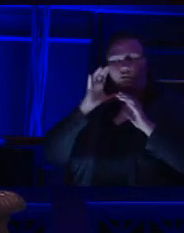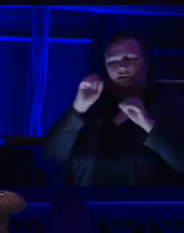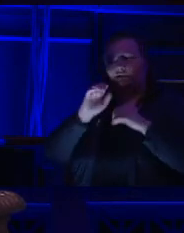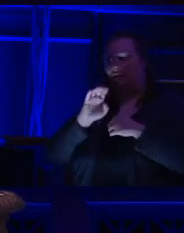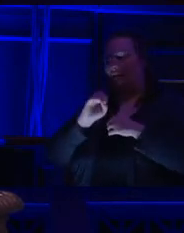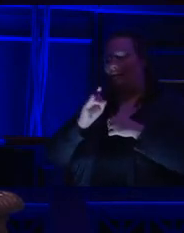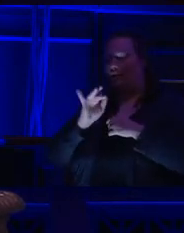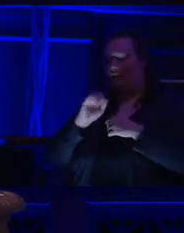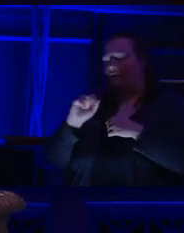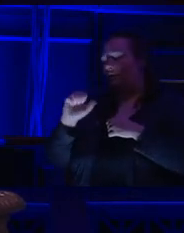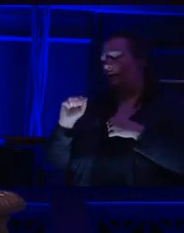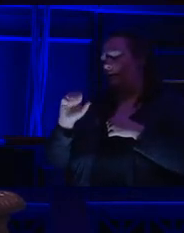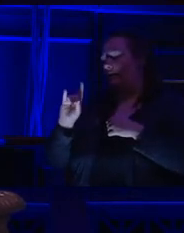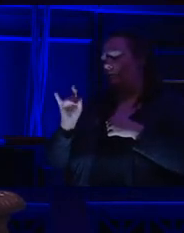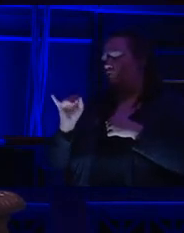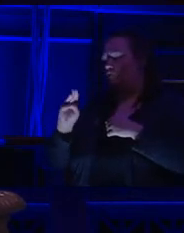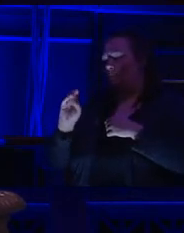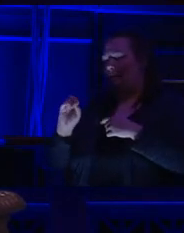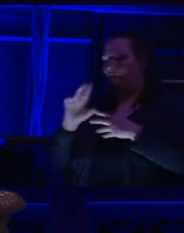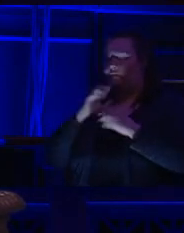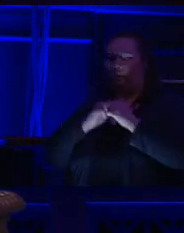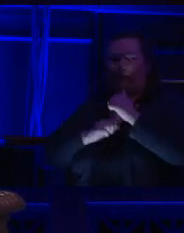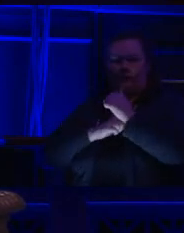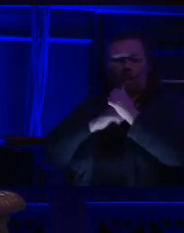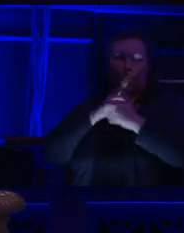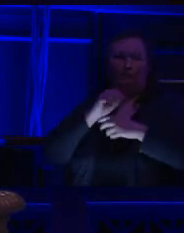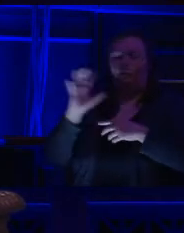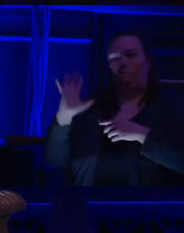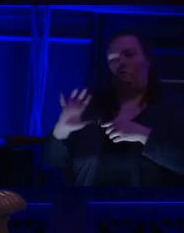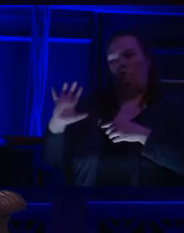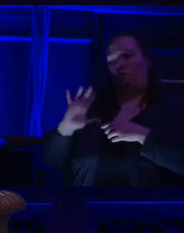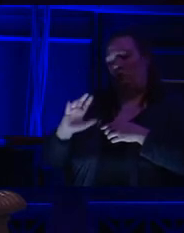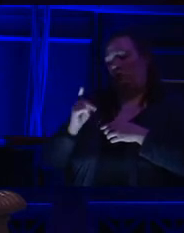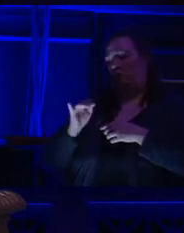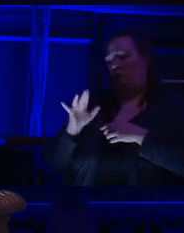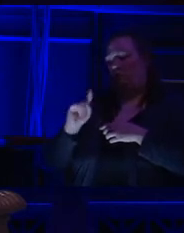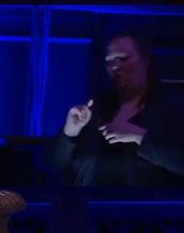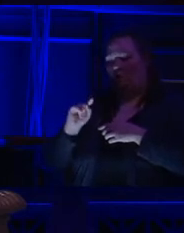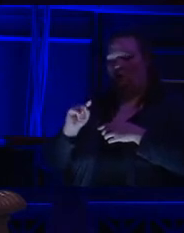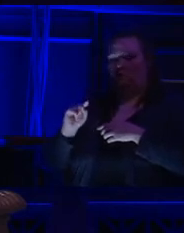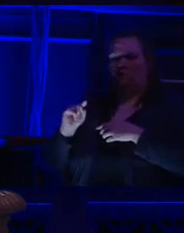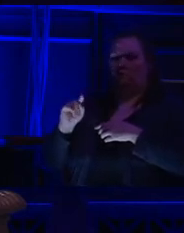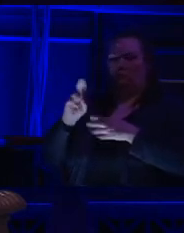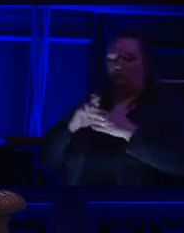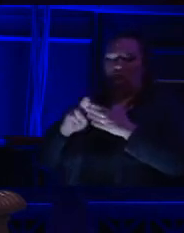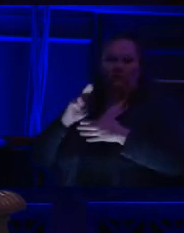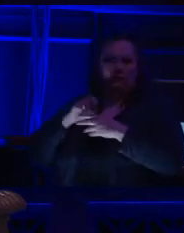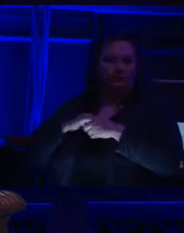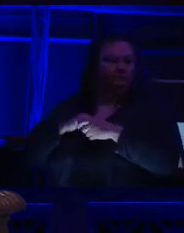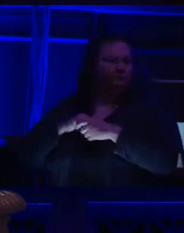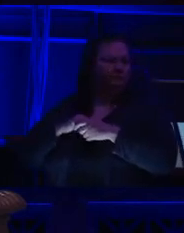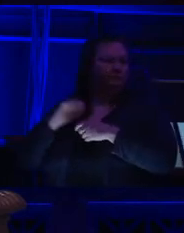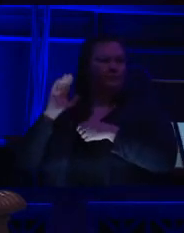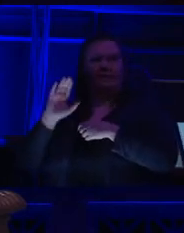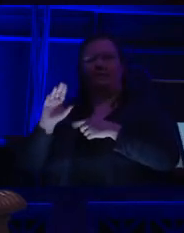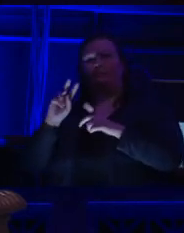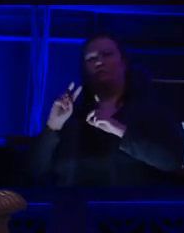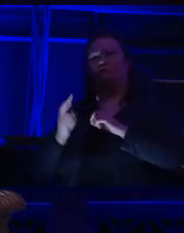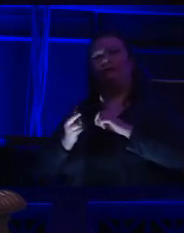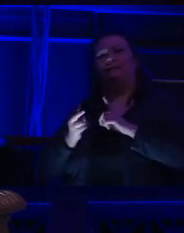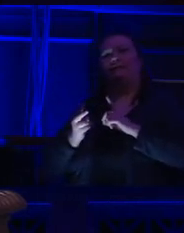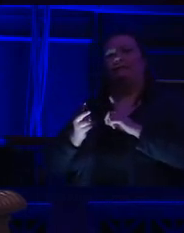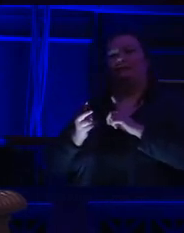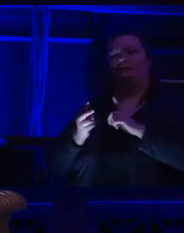of the Andrew W. Mellon Foundation, and a former provost of Emory University. His perspective